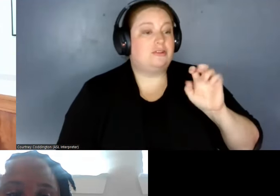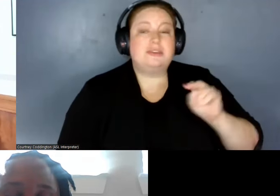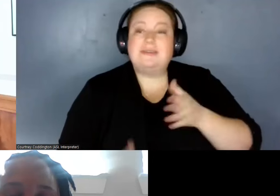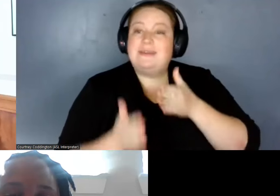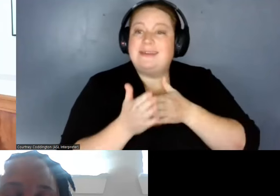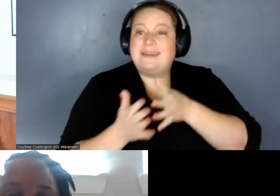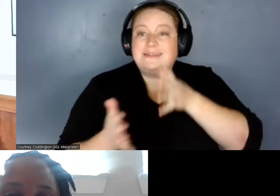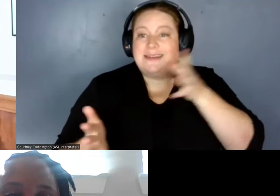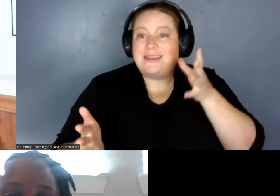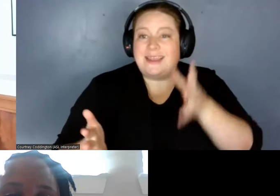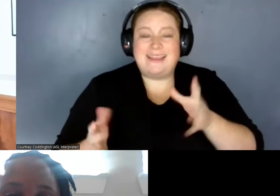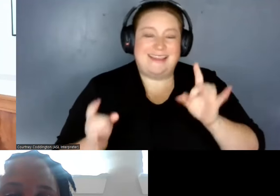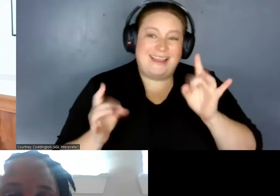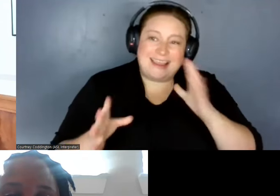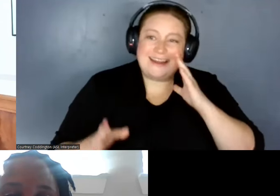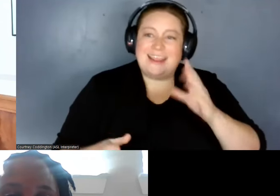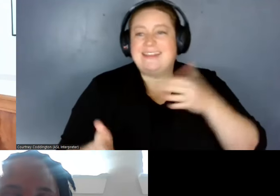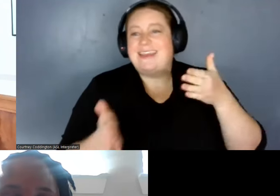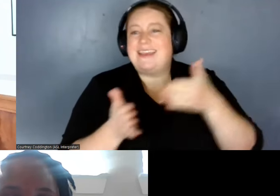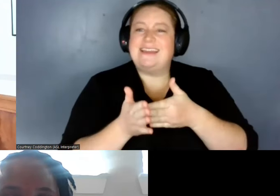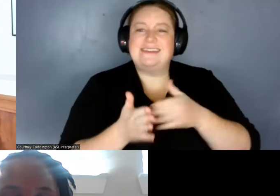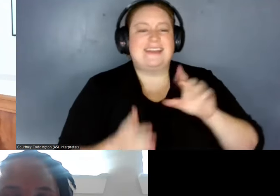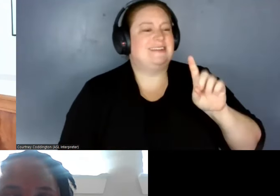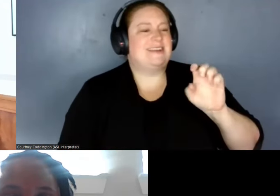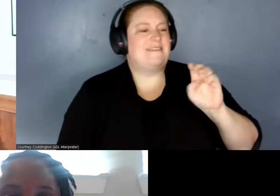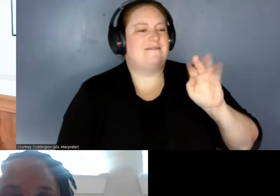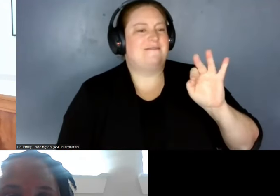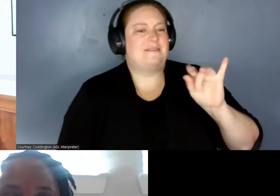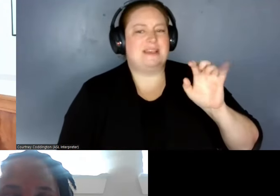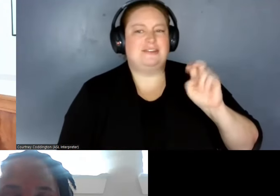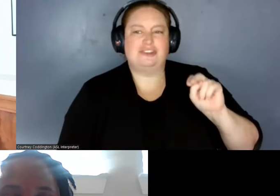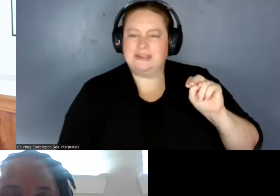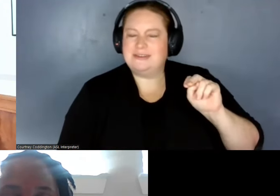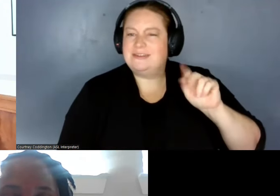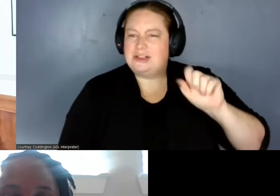Anti-Defamation League. Ms. Byrd Grant, it is